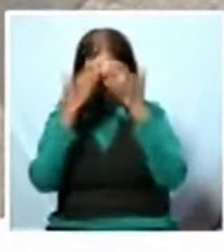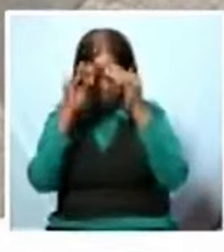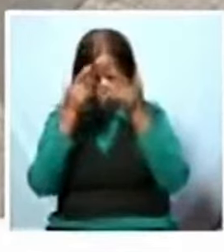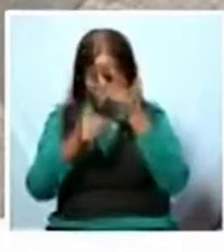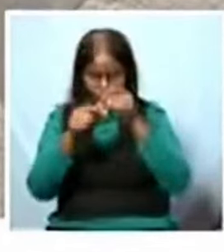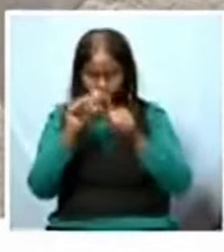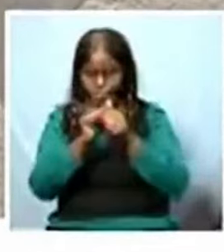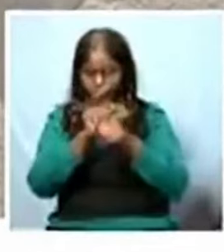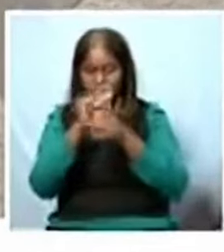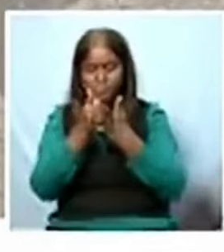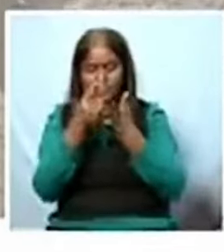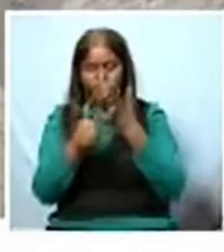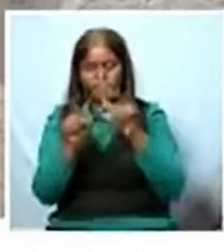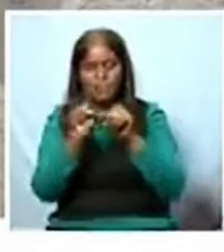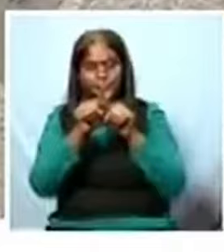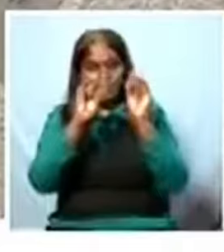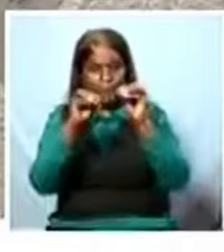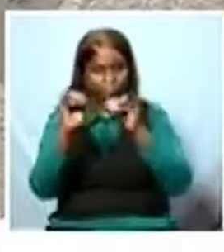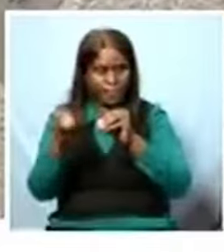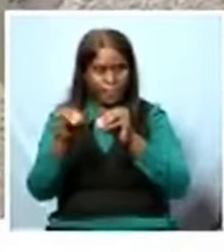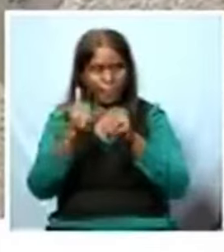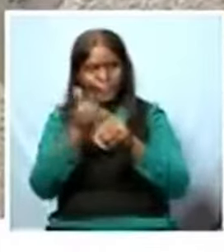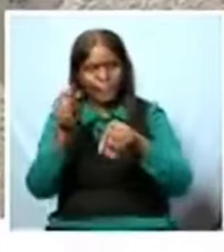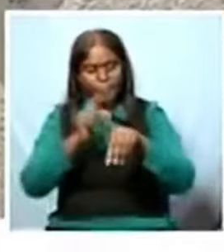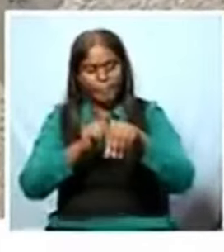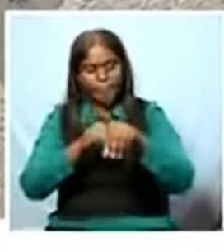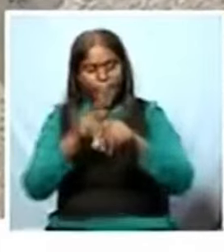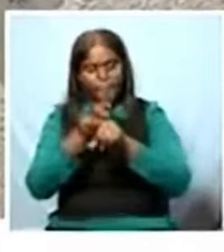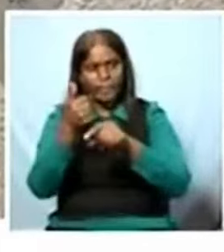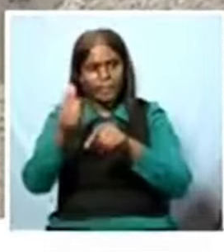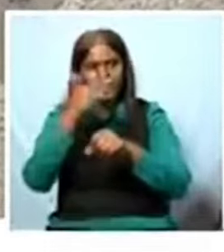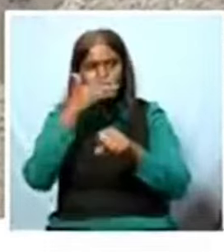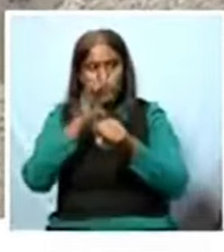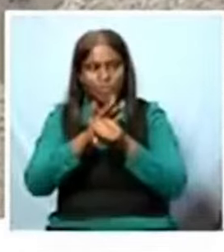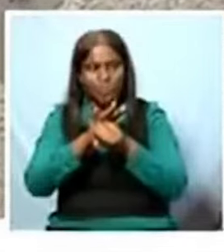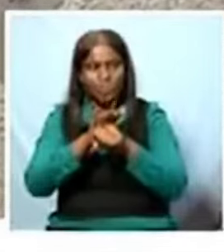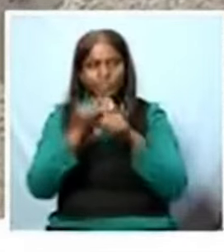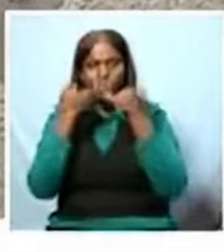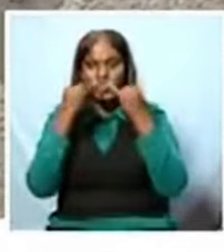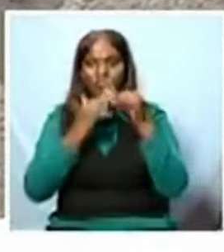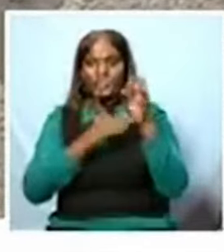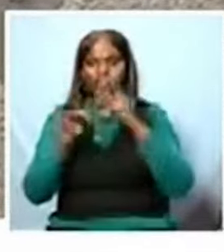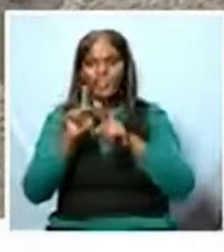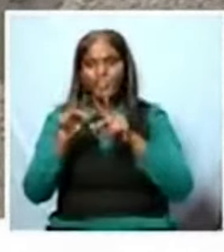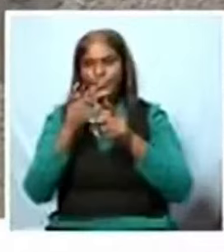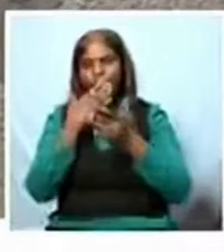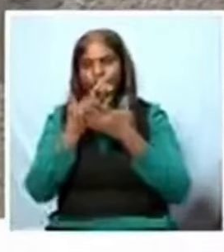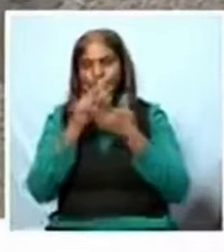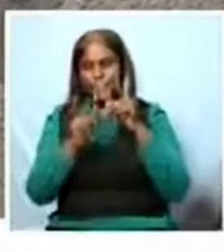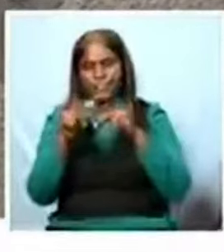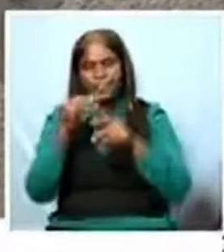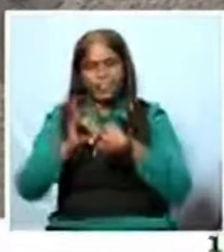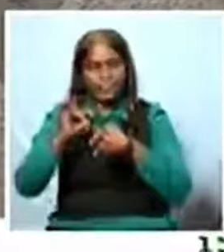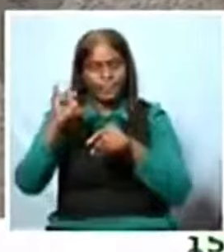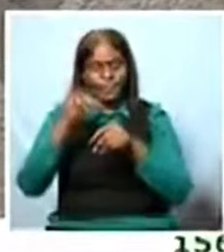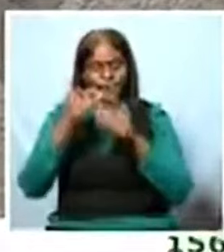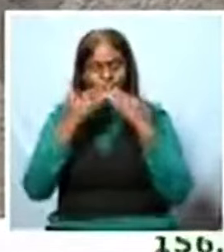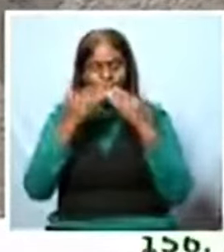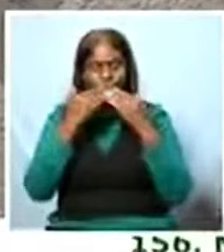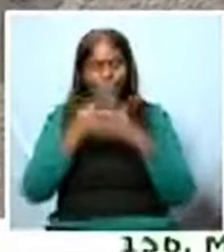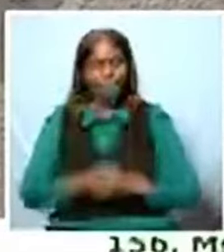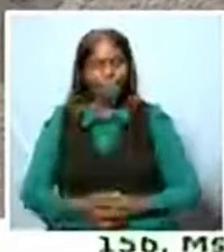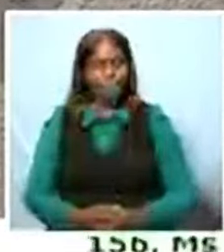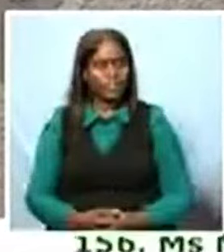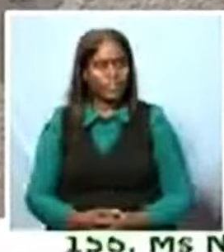those towers will be installed any time from now? What assurance are you going to tell my people, my good people of Isoka? I thank you,